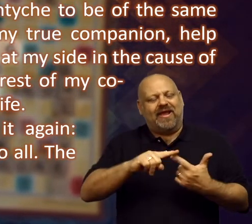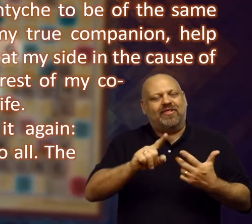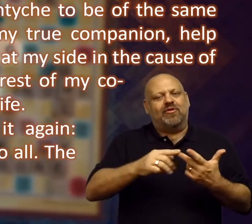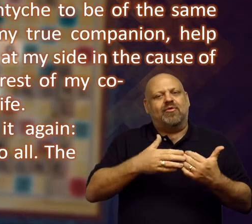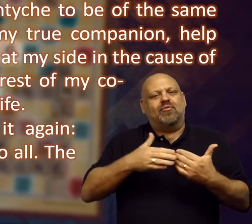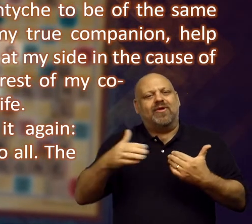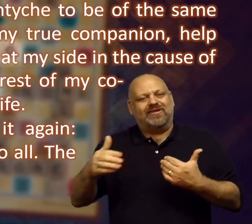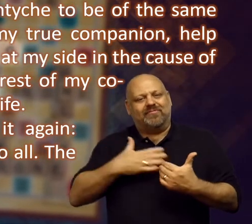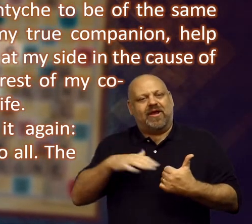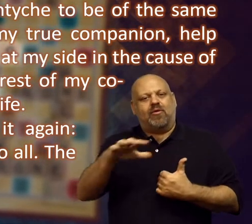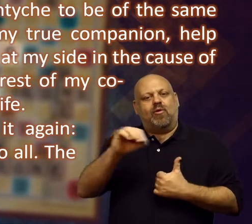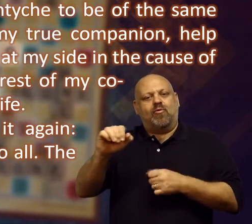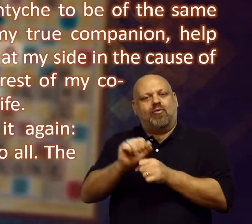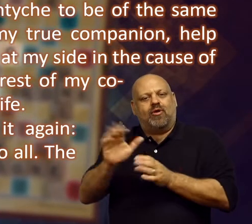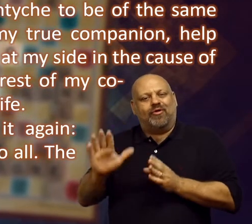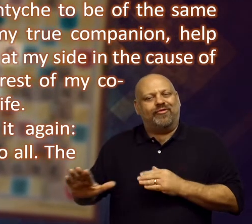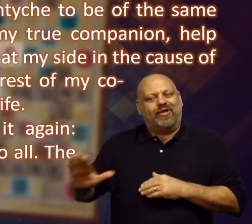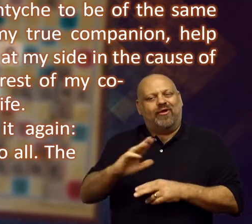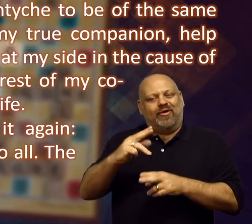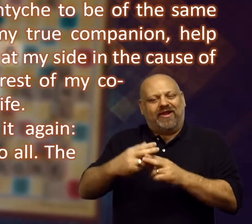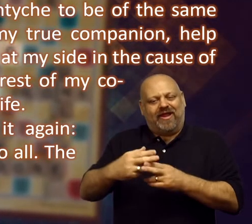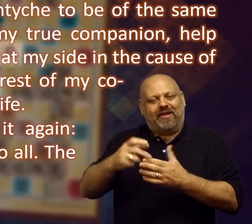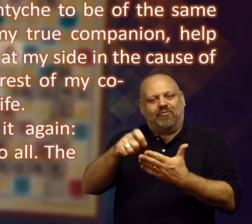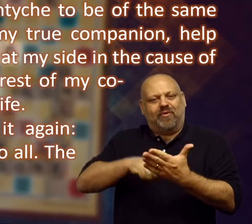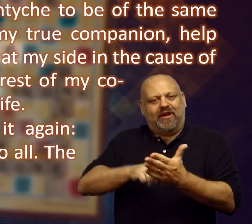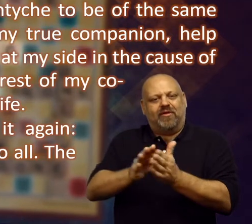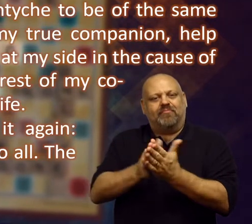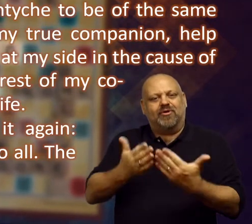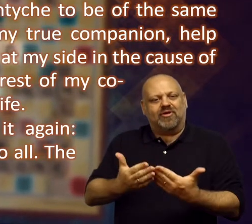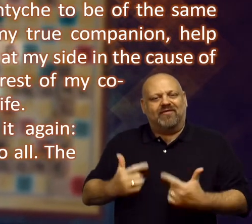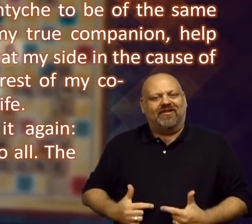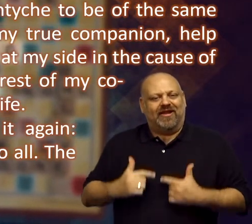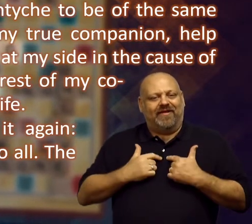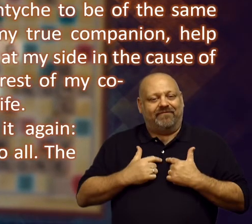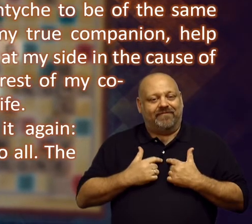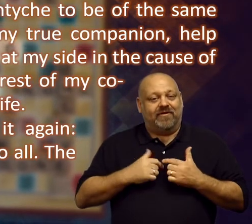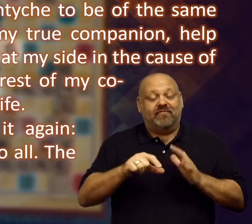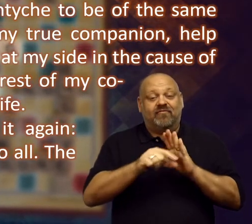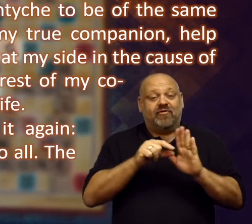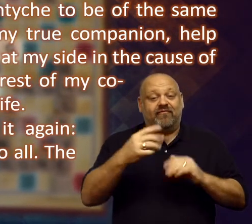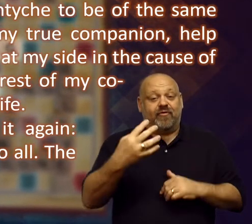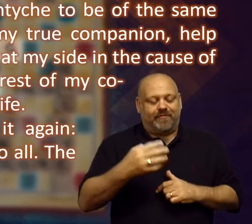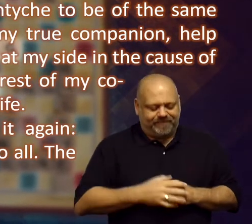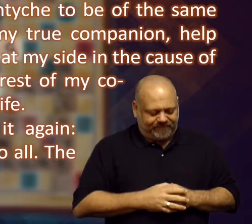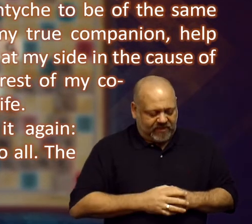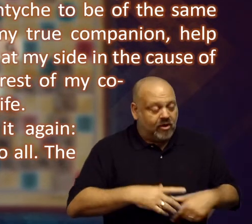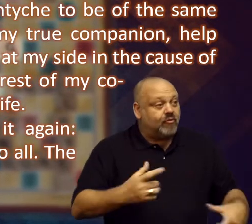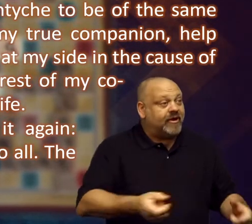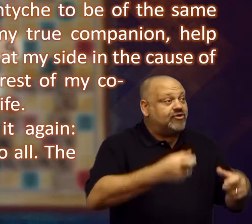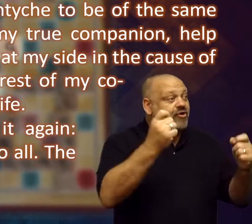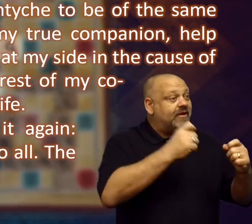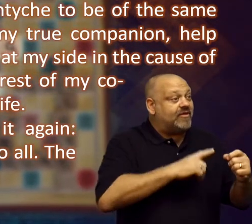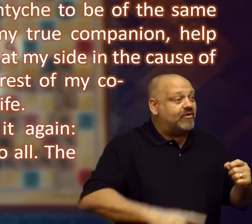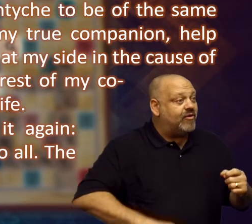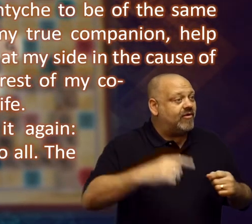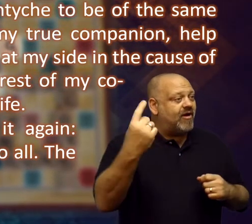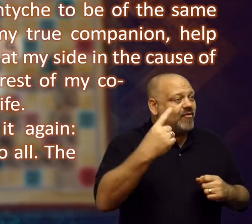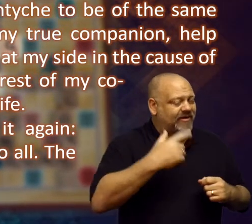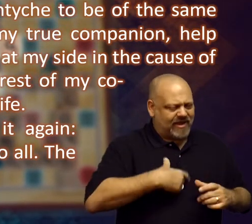whose names are in the book of life. Verse 4, rejoice in the Lord always. I will say it